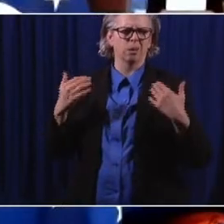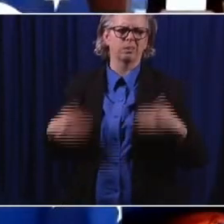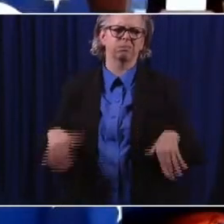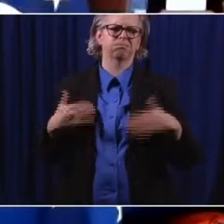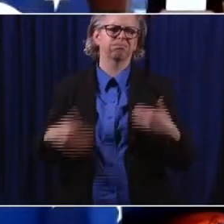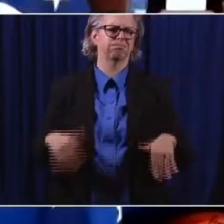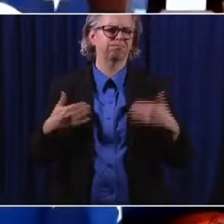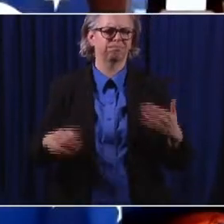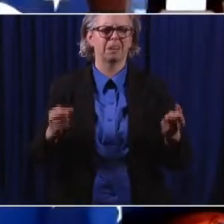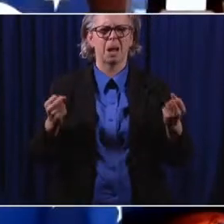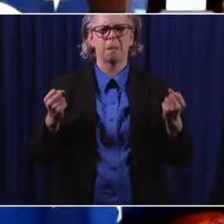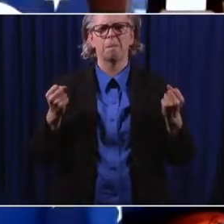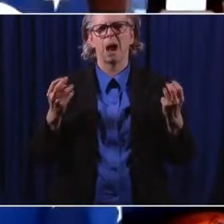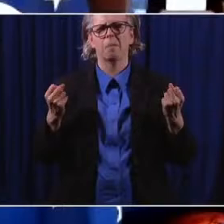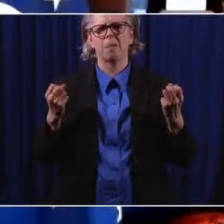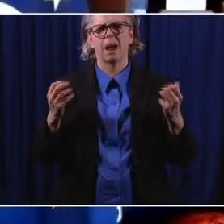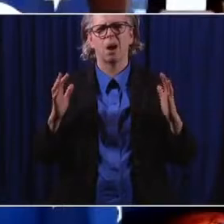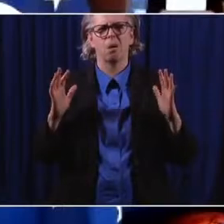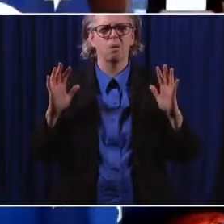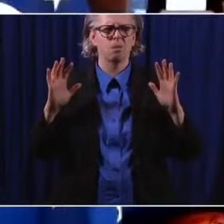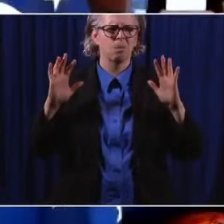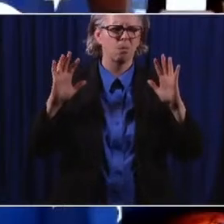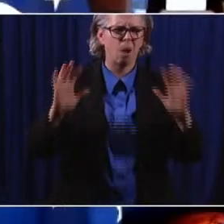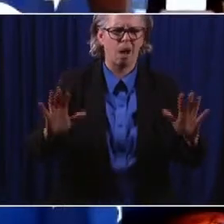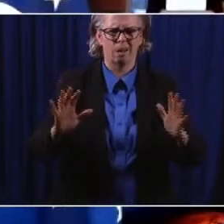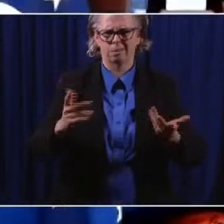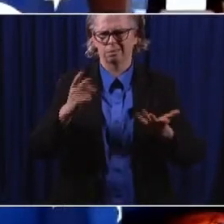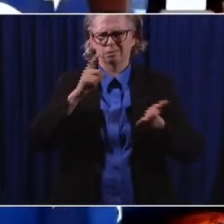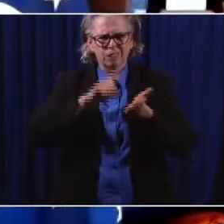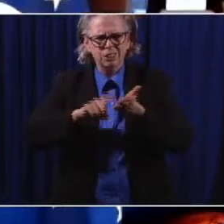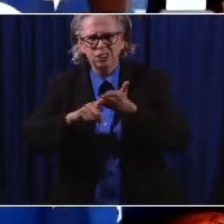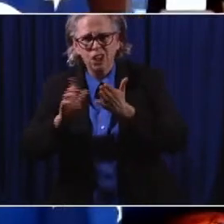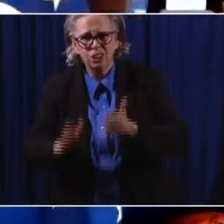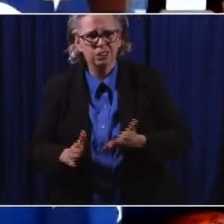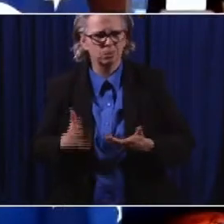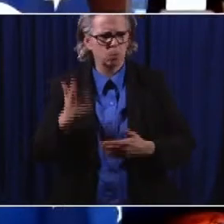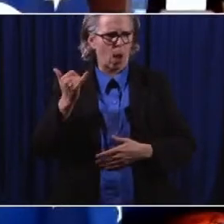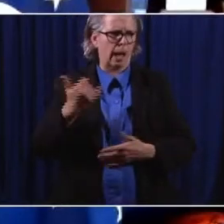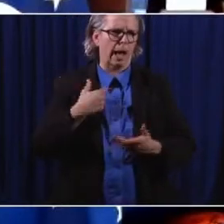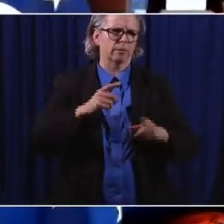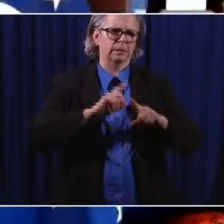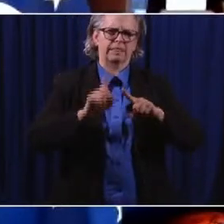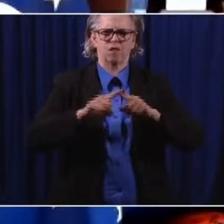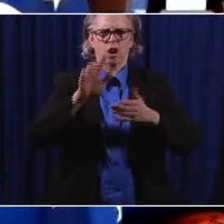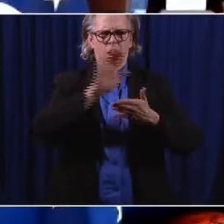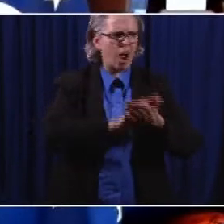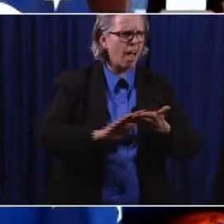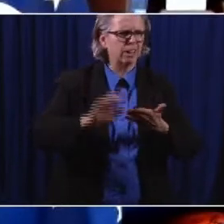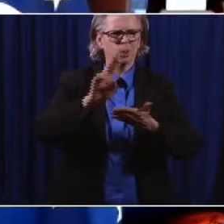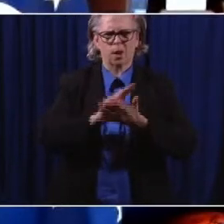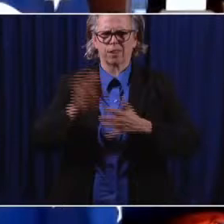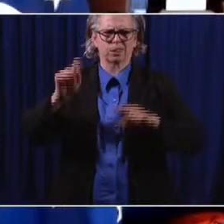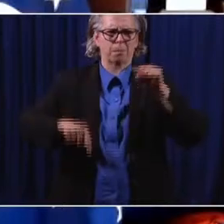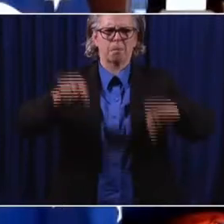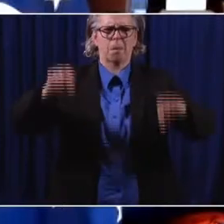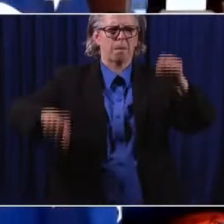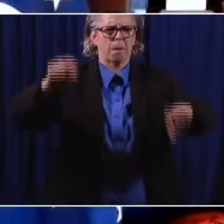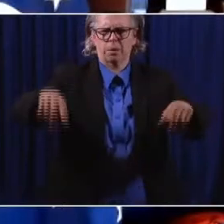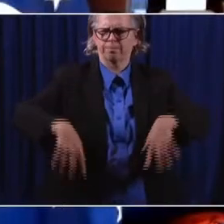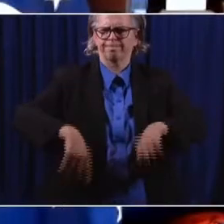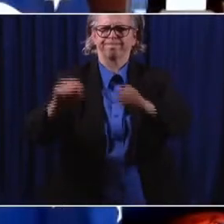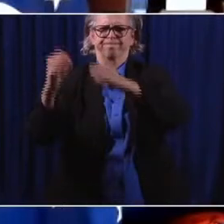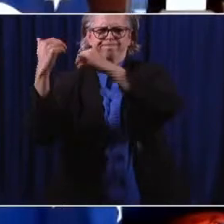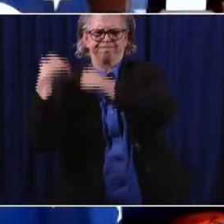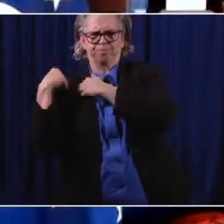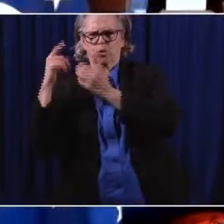have wonderful colleges and universities that do a lot of wonderful things in the area of innovation.